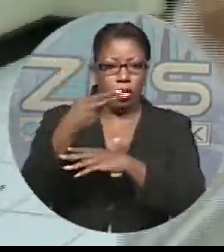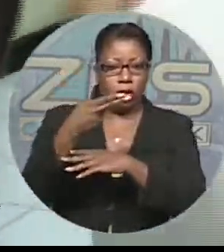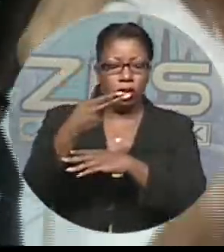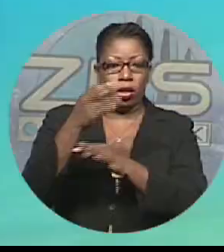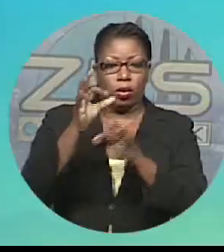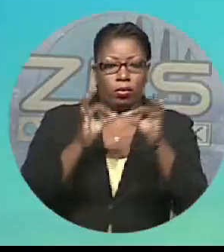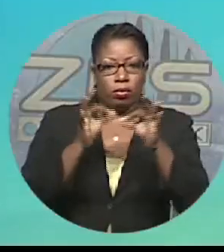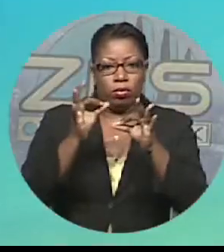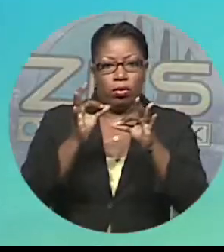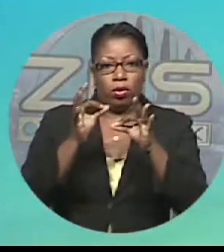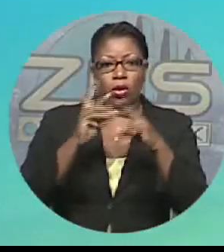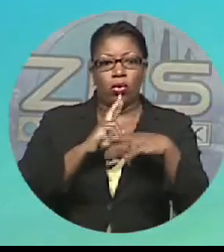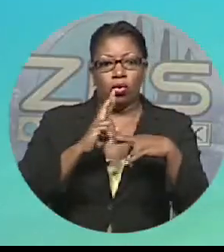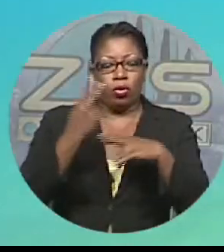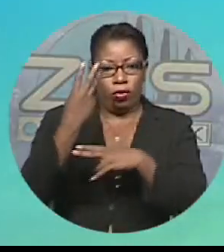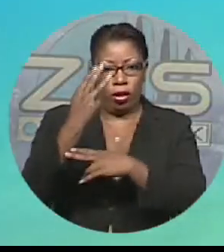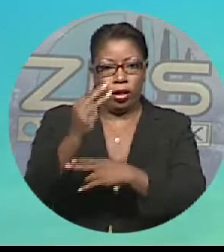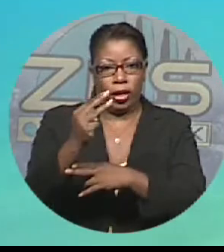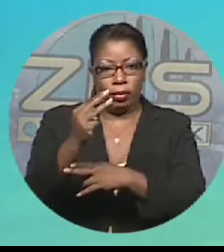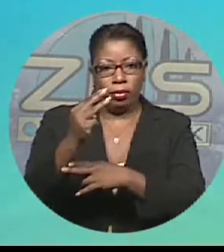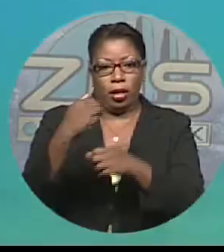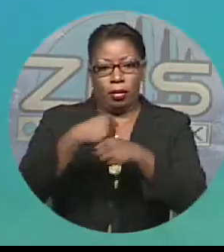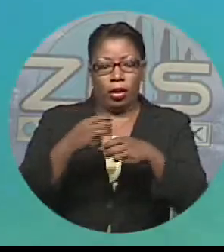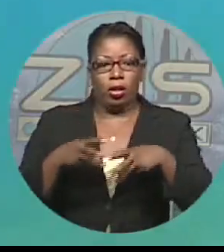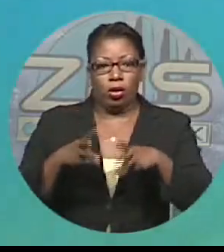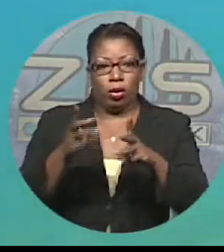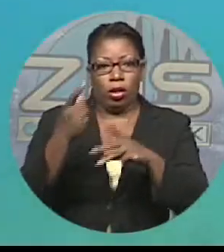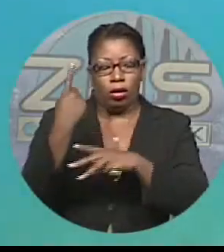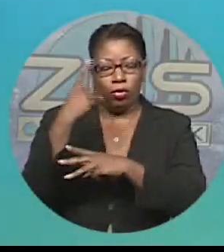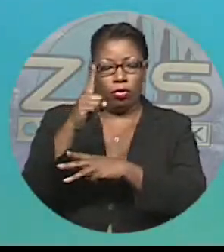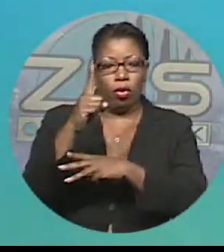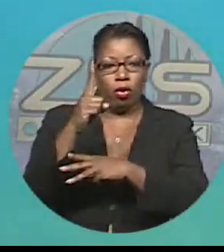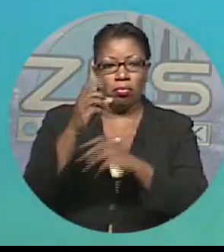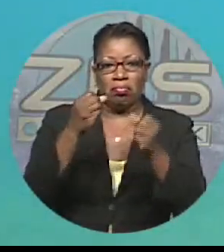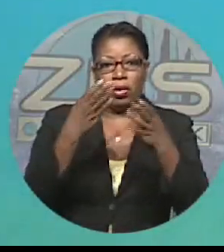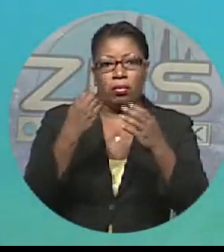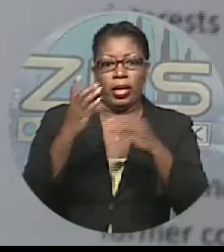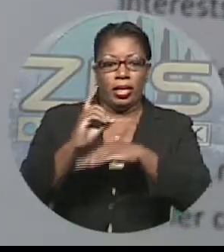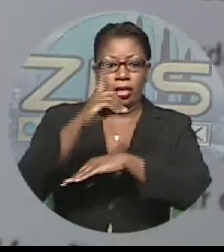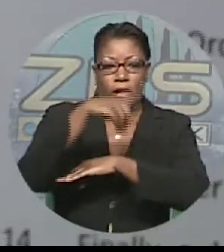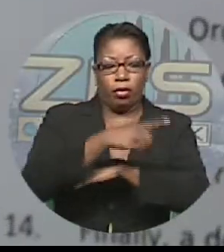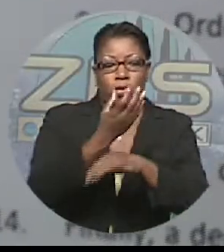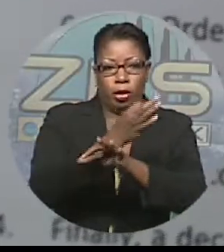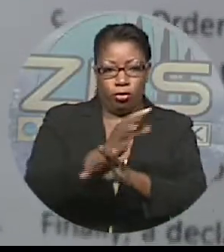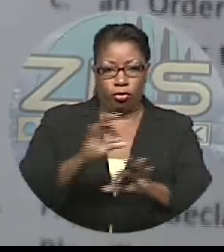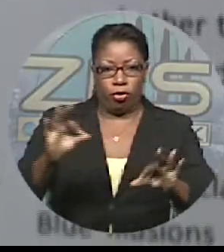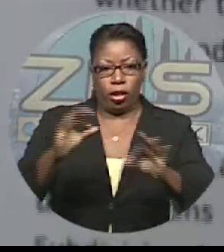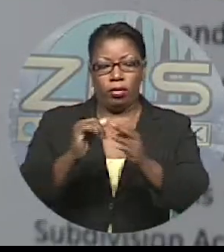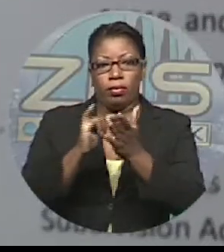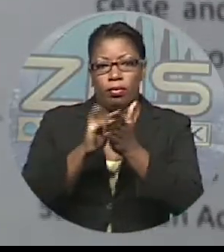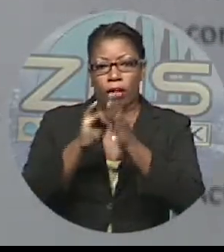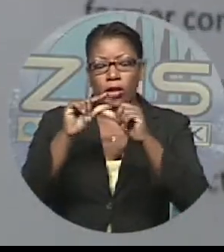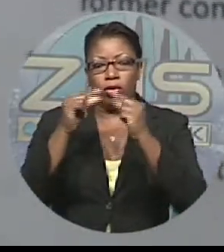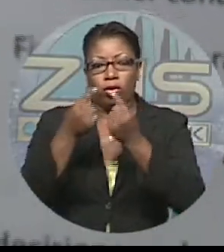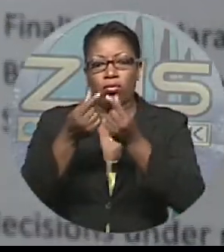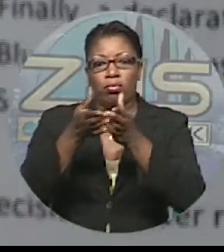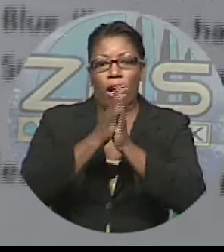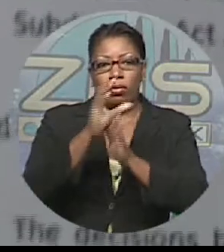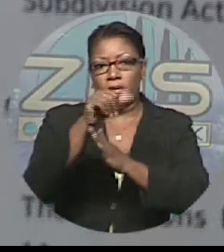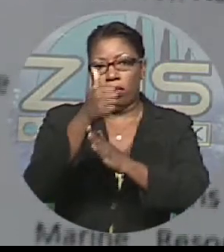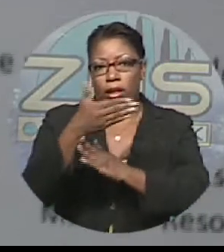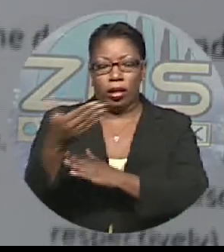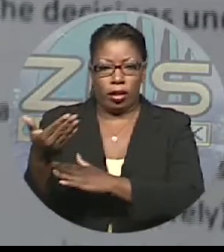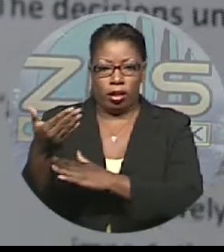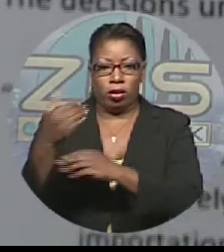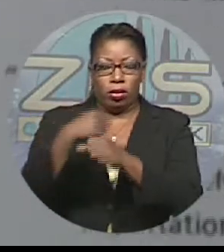their favor, paving the way for a number of dolphins to be freed from captivity. The group had asked the court, among other things, to quash